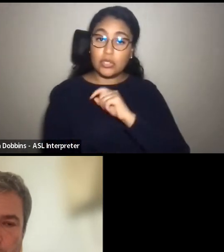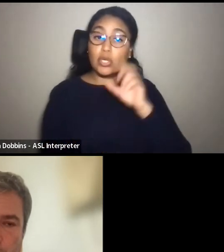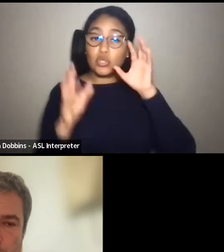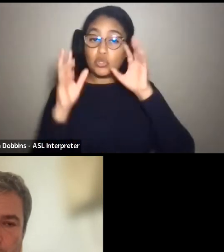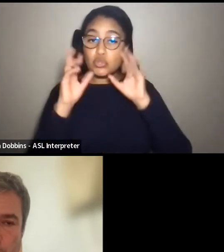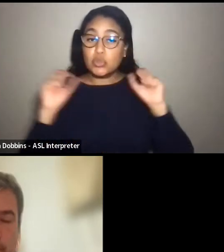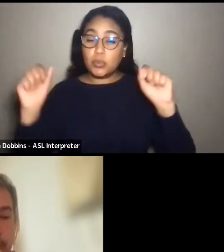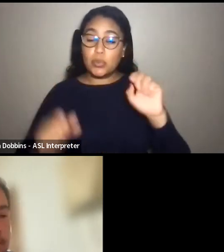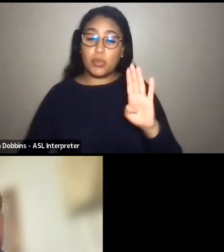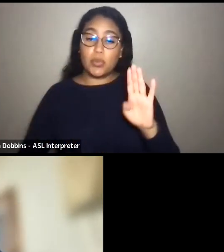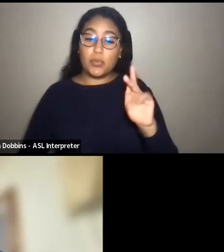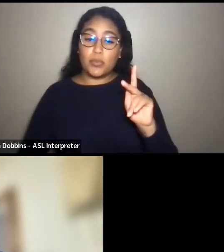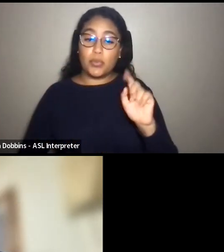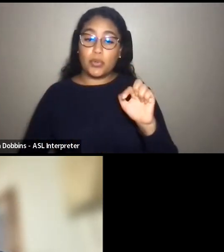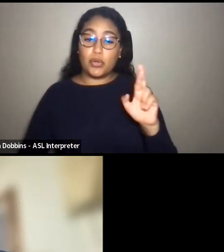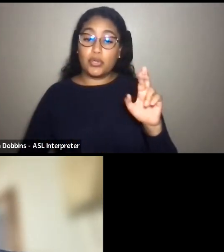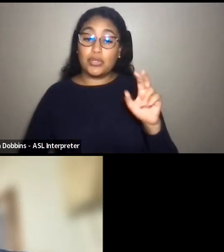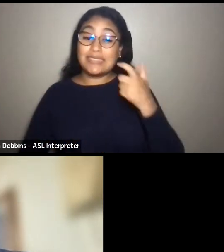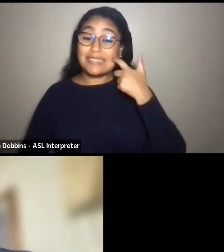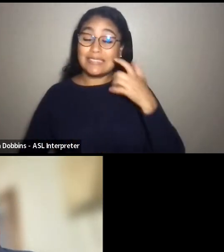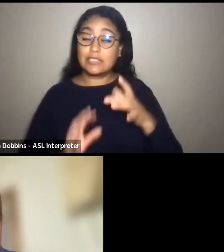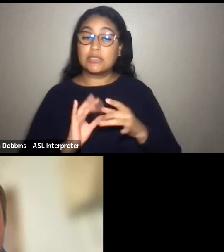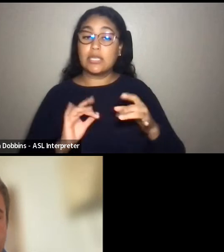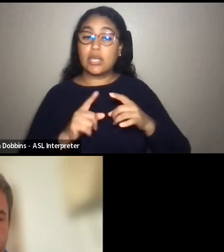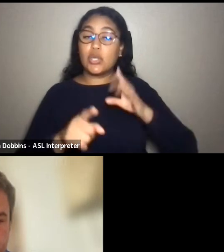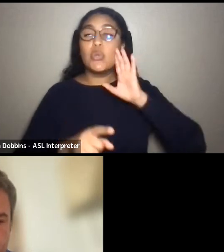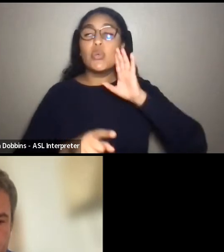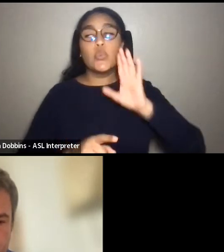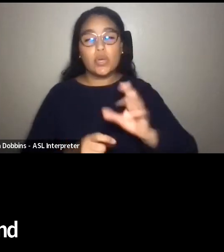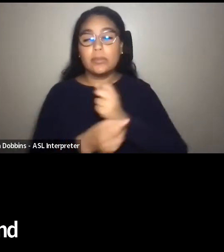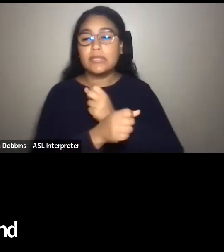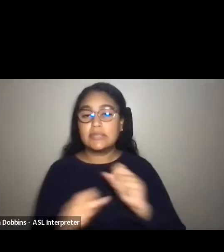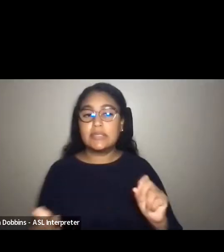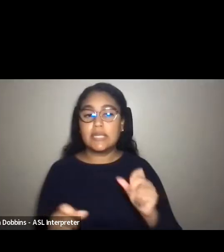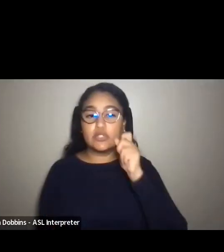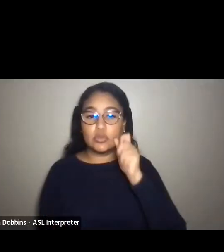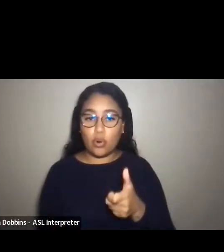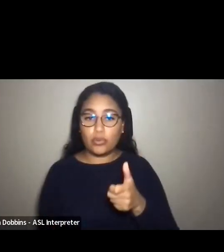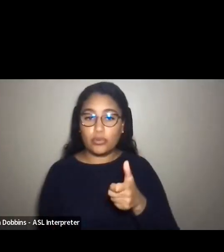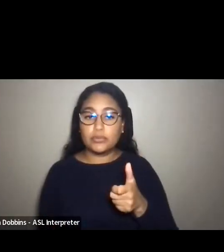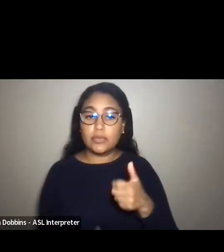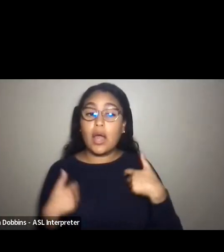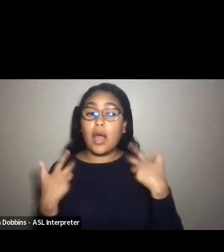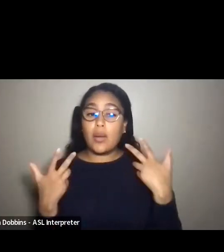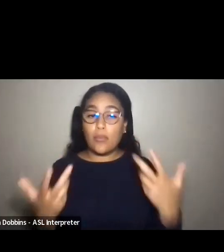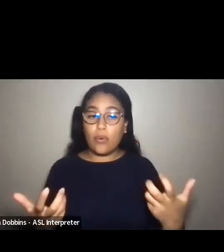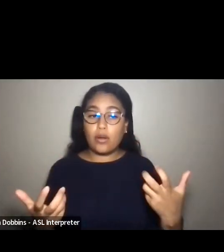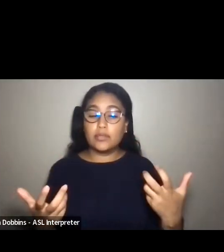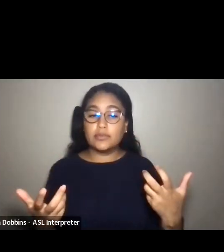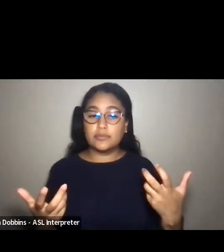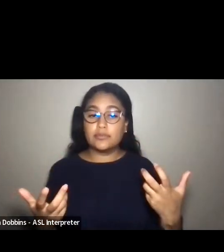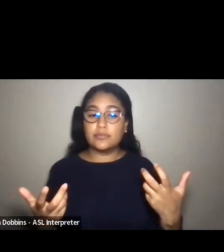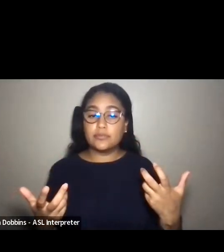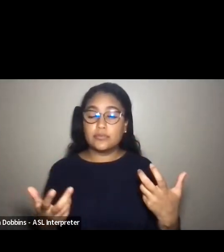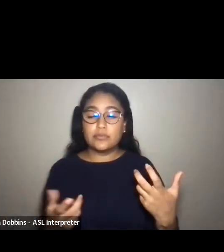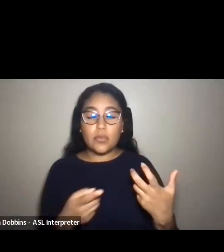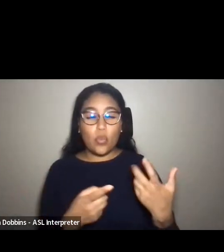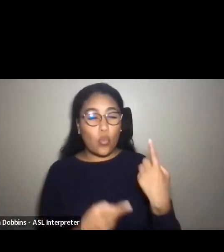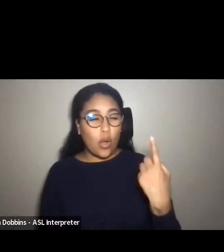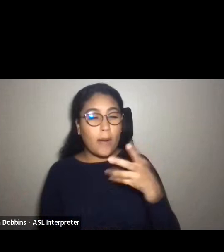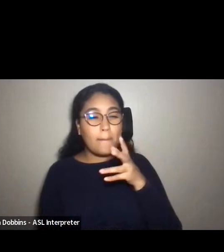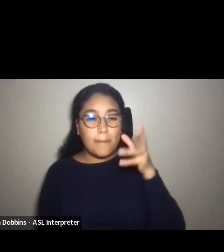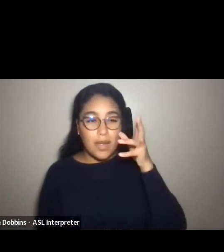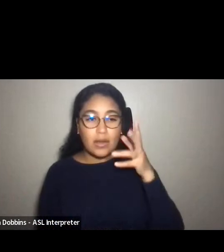Superintendent Booker said, that you will be safe tomorrow. I want to take up, one of the parents had